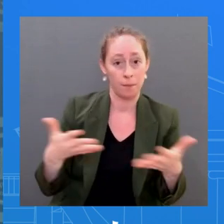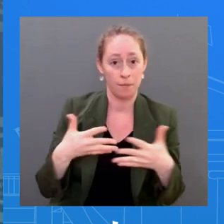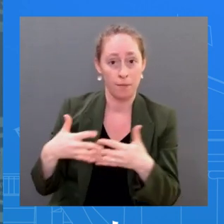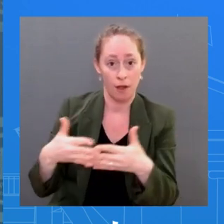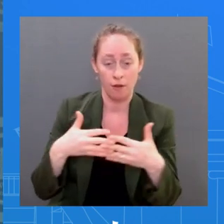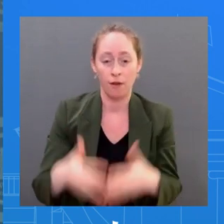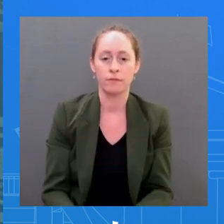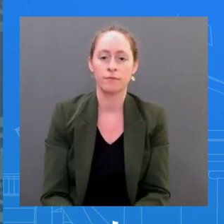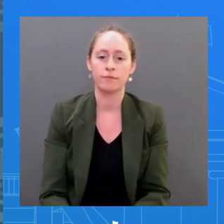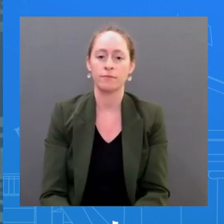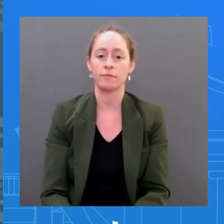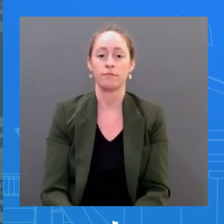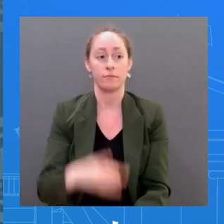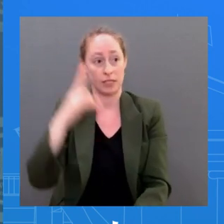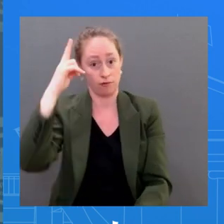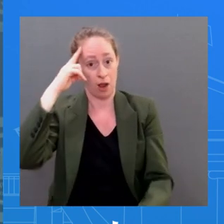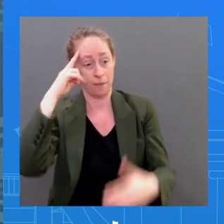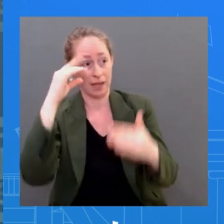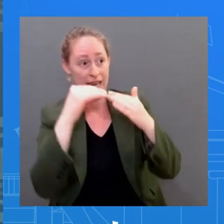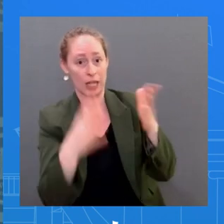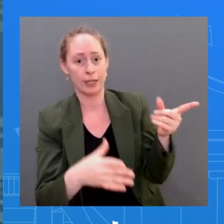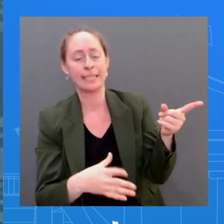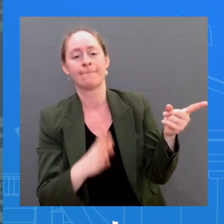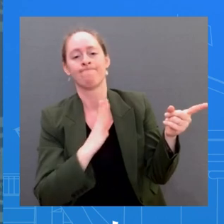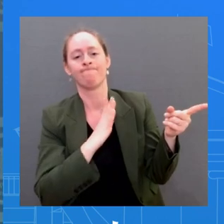every president before him. I'm going to move around.